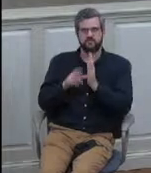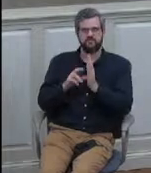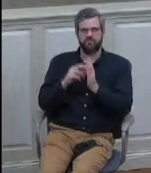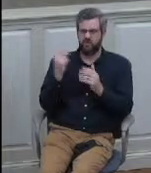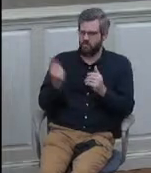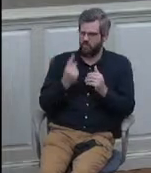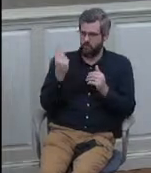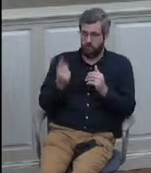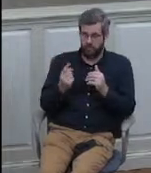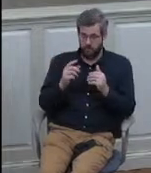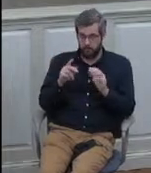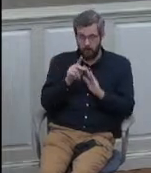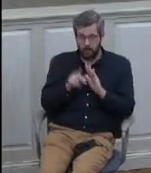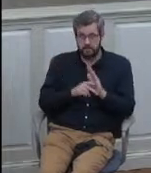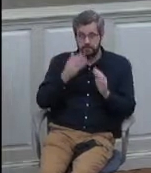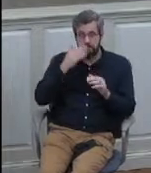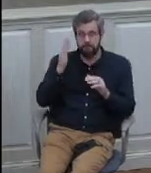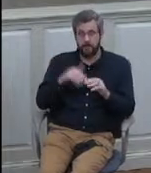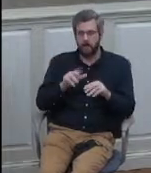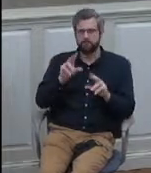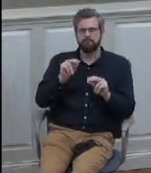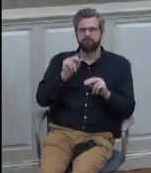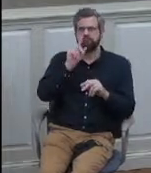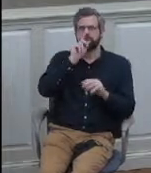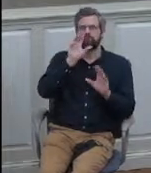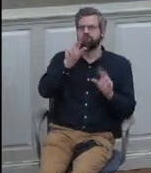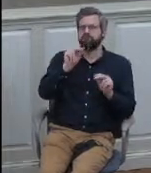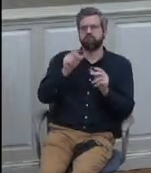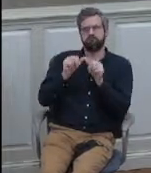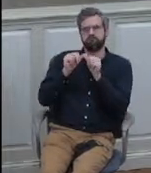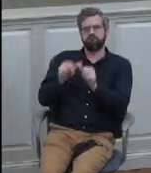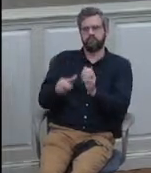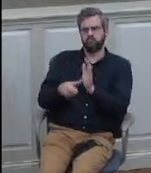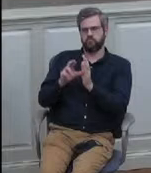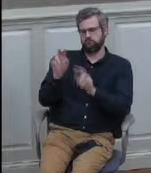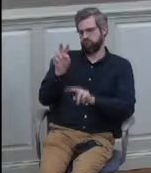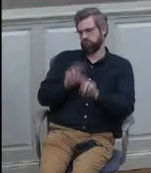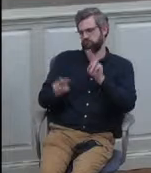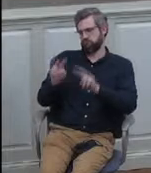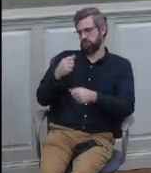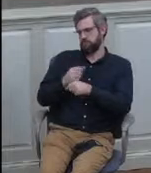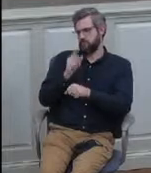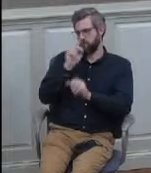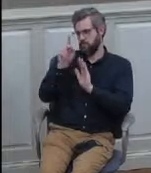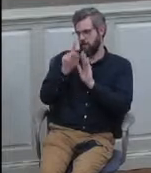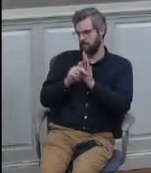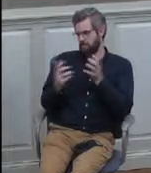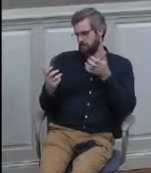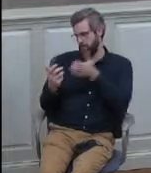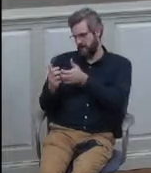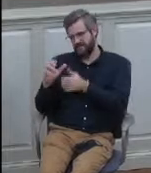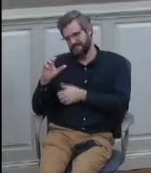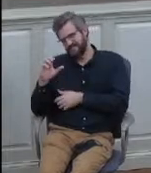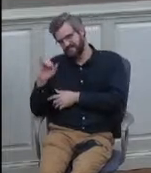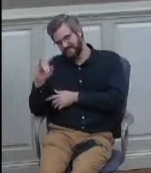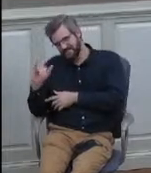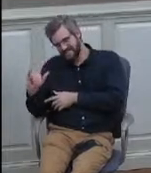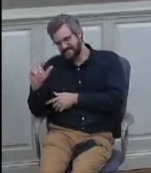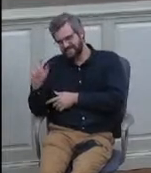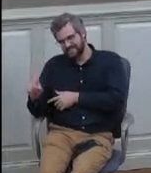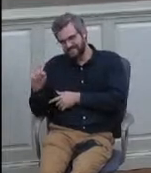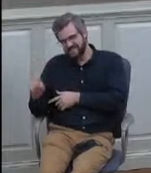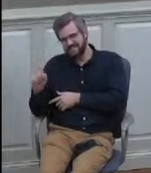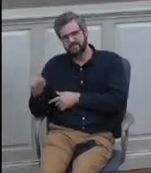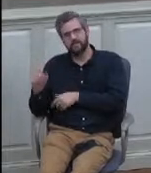to say that our policies are bad or anything in nature. It's just a continuous review to make sure those policies fit the needs of the city, they fit the needs of